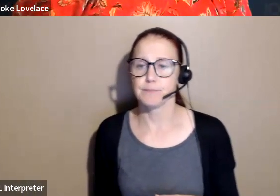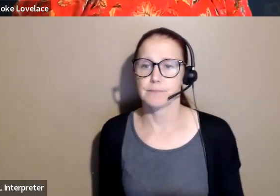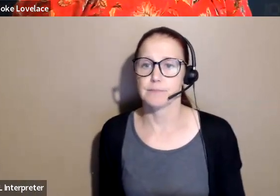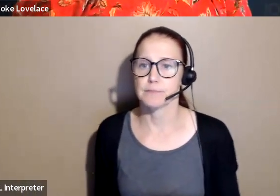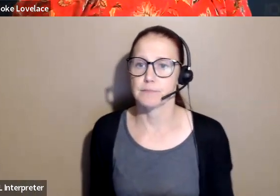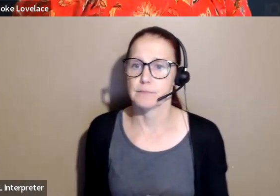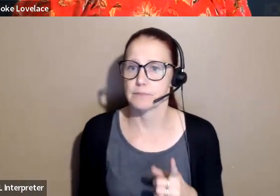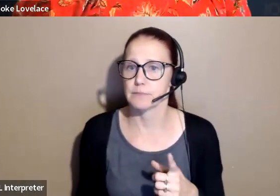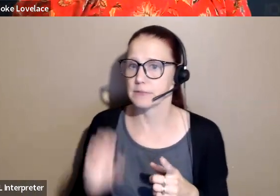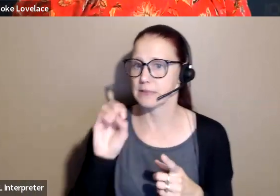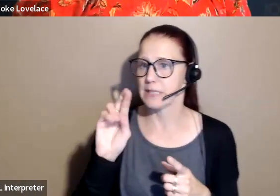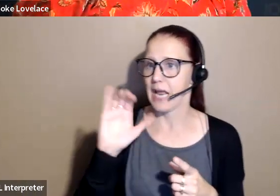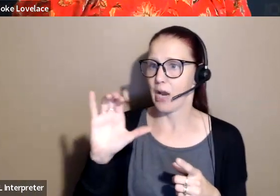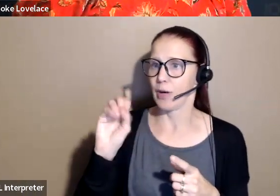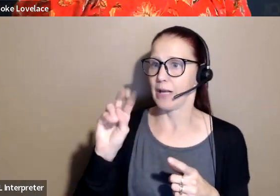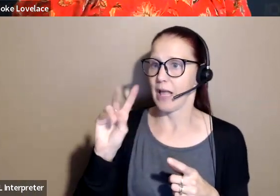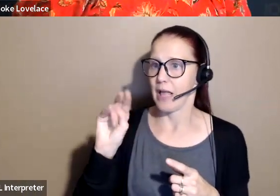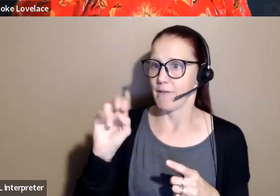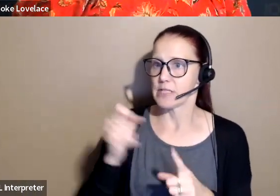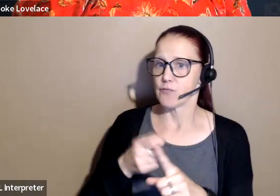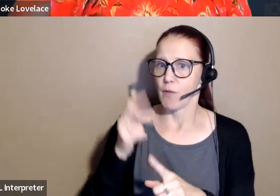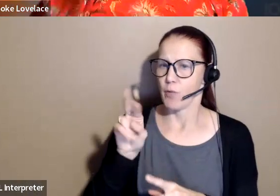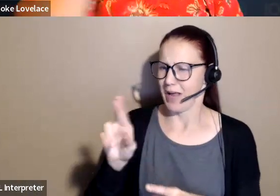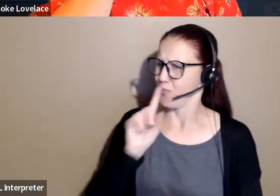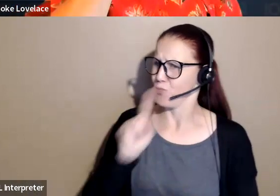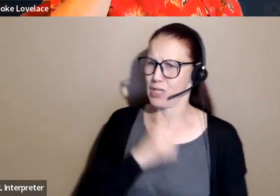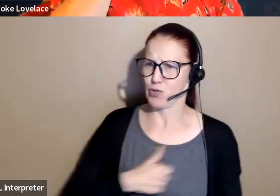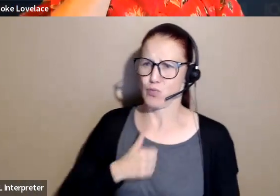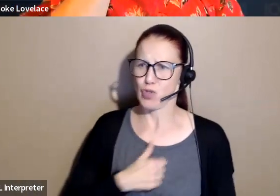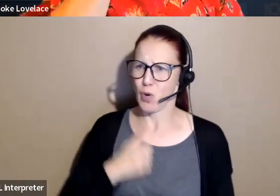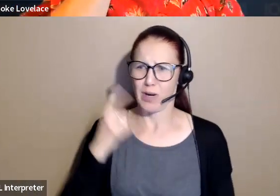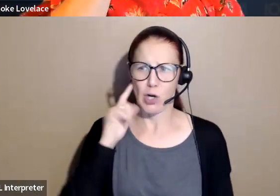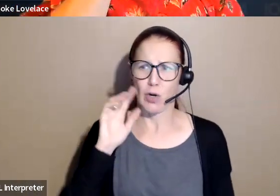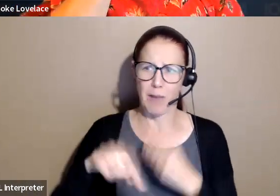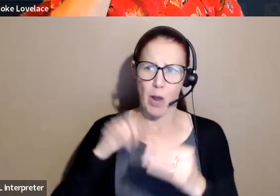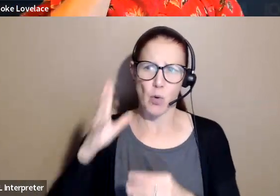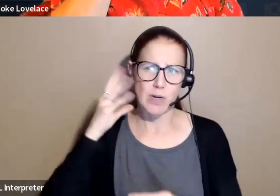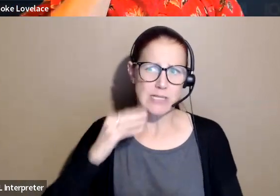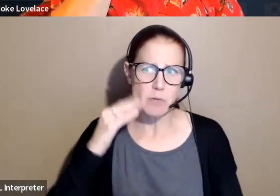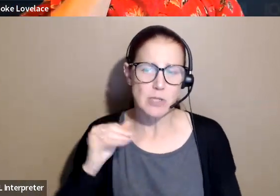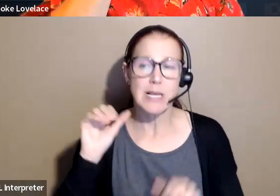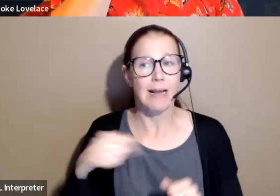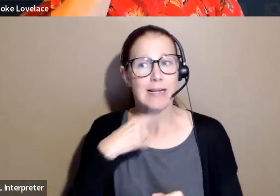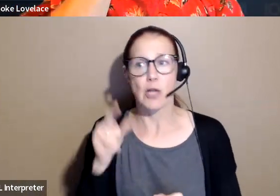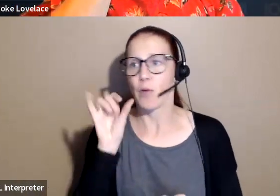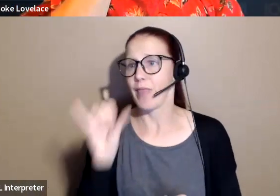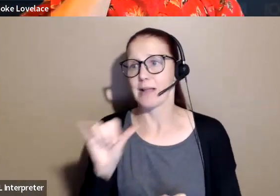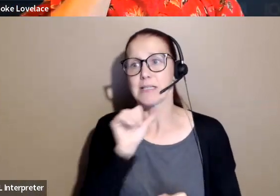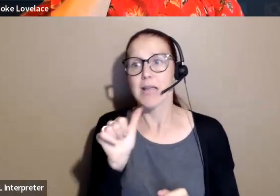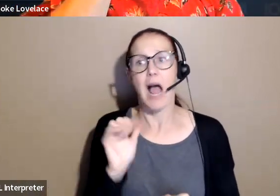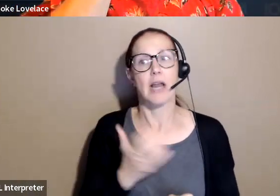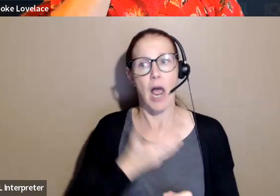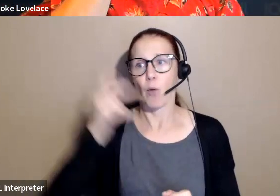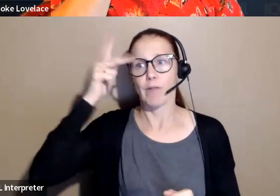Hey, Eric Evans here, Voc Rehab. I'm really sorry to hear about your experience. I can tell you that that is absolutely not our